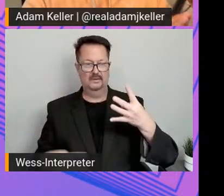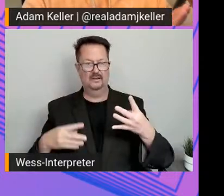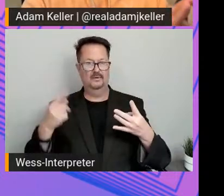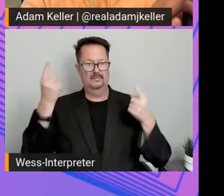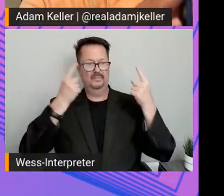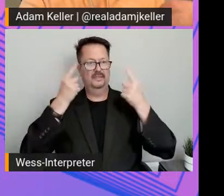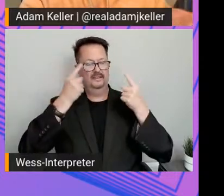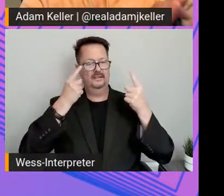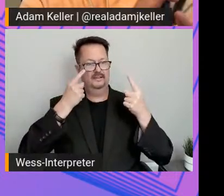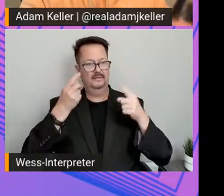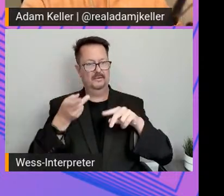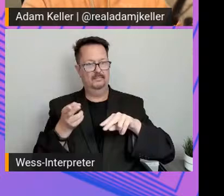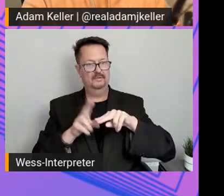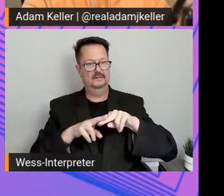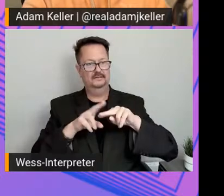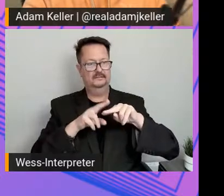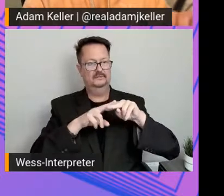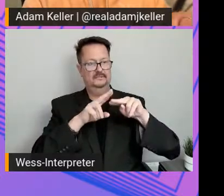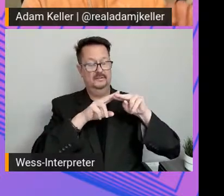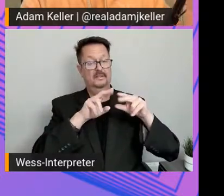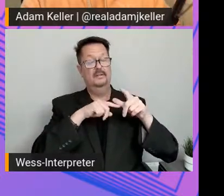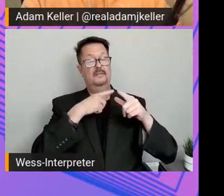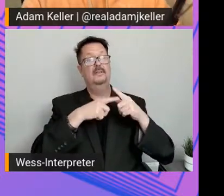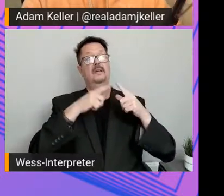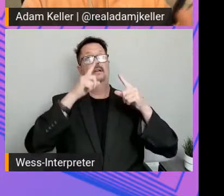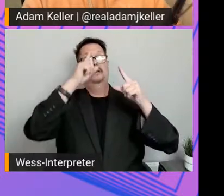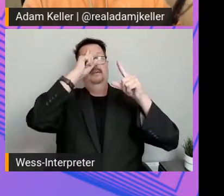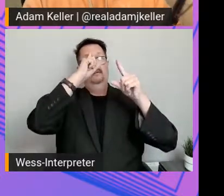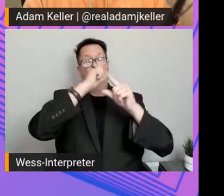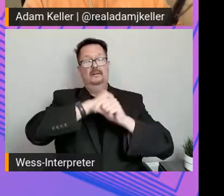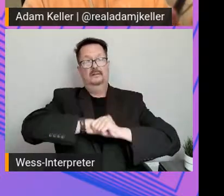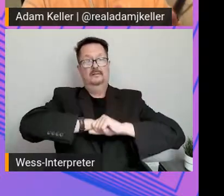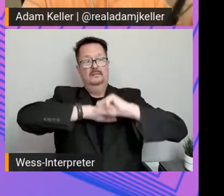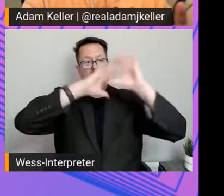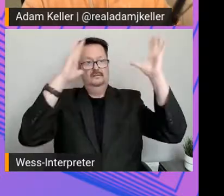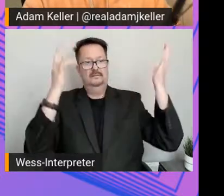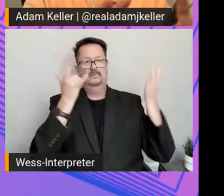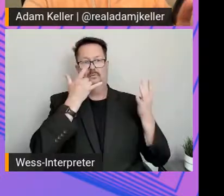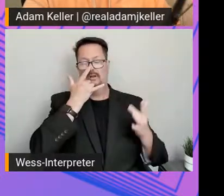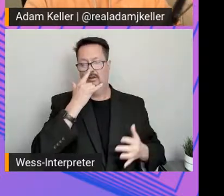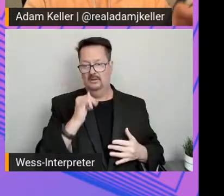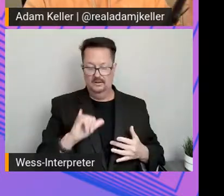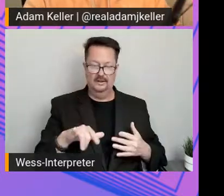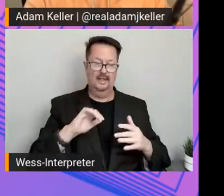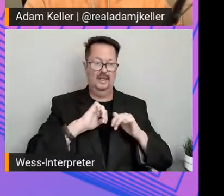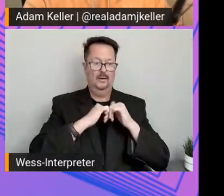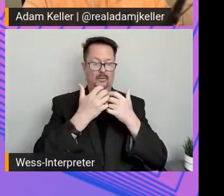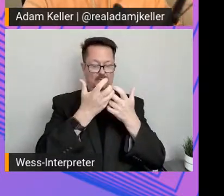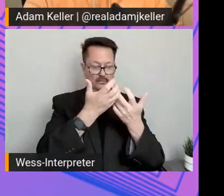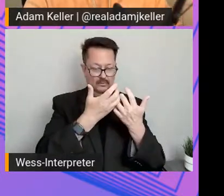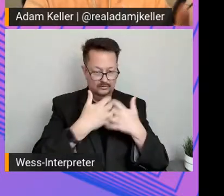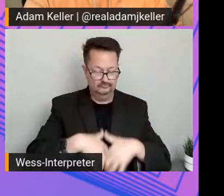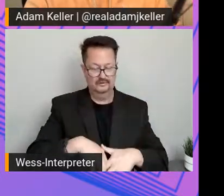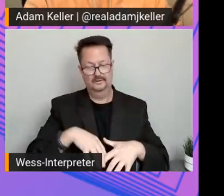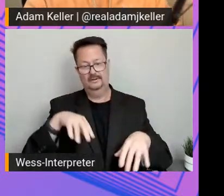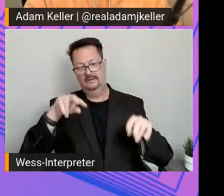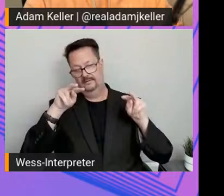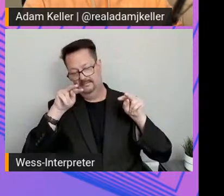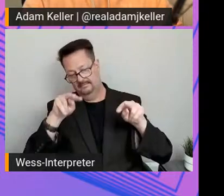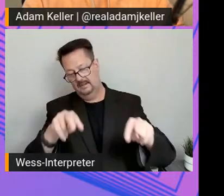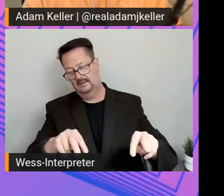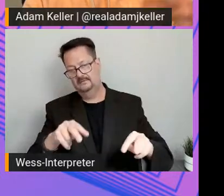then once I have this kind of baseline of here's how my application is going to run, here's how I'm going to orchestrate it and monitor and troubleshoot